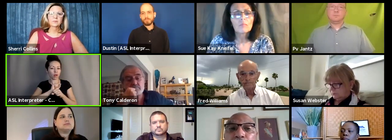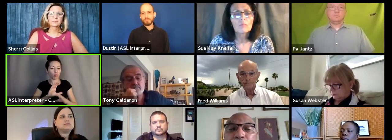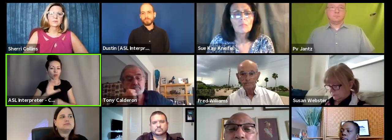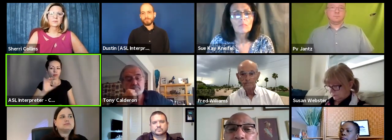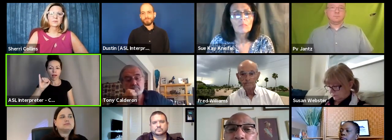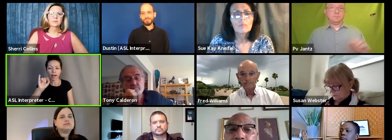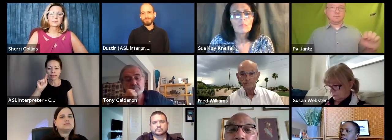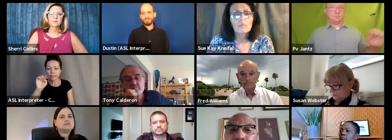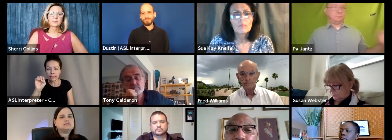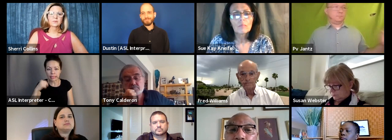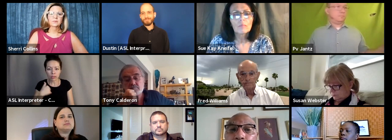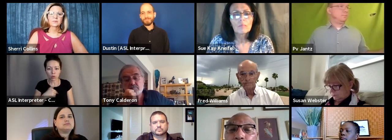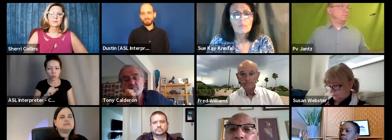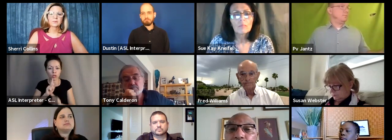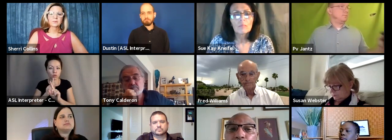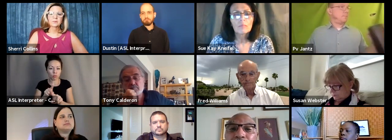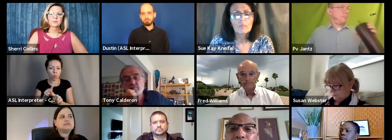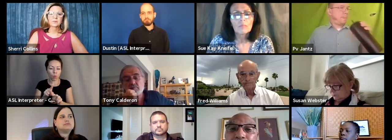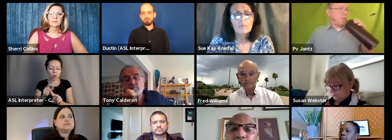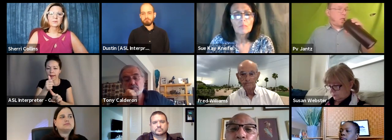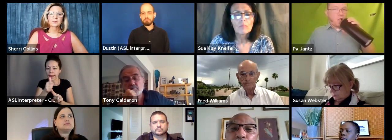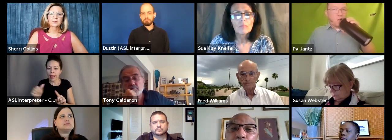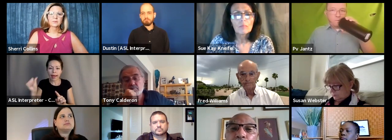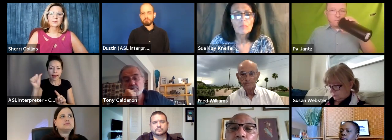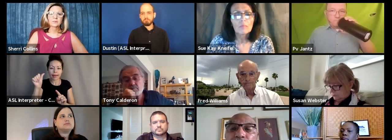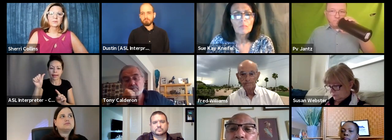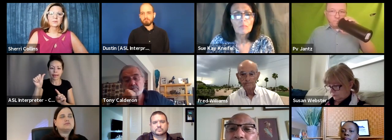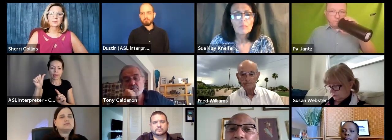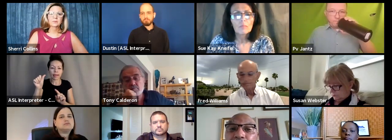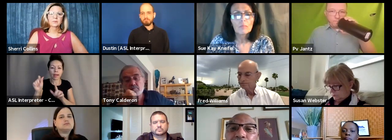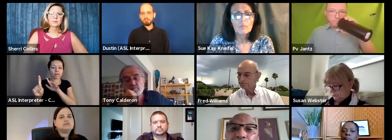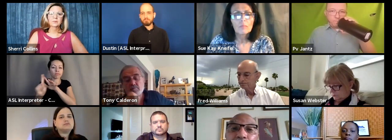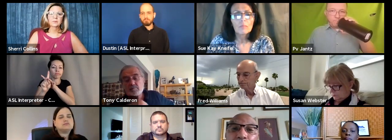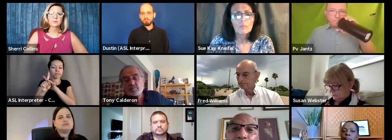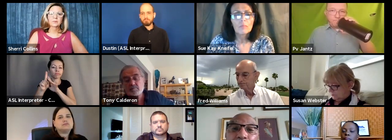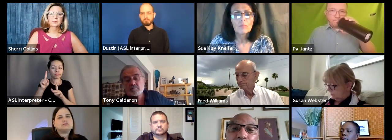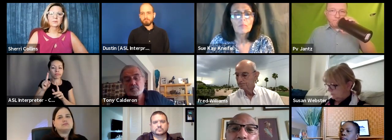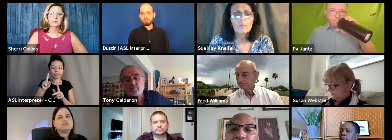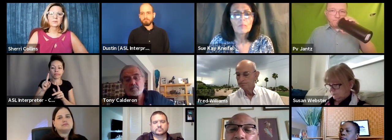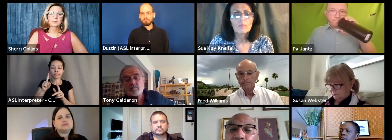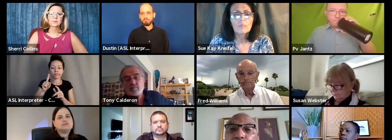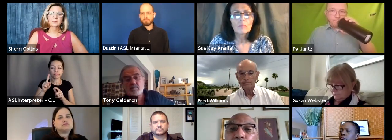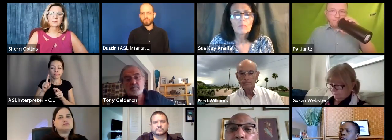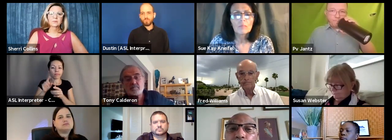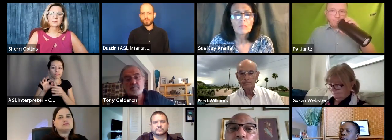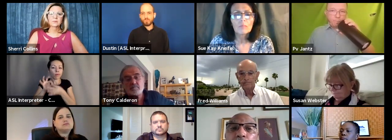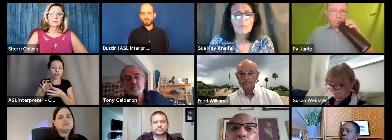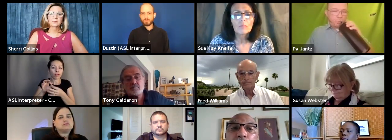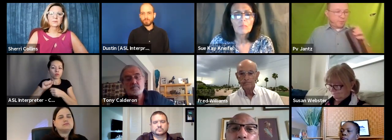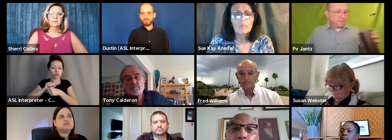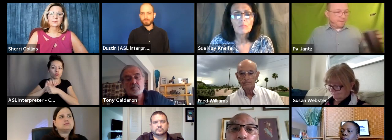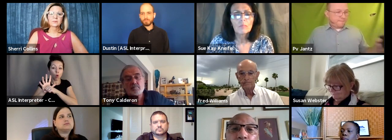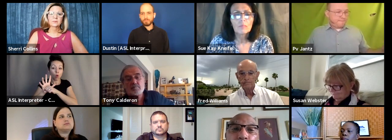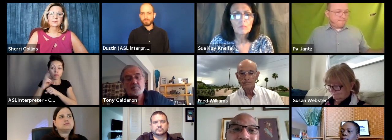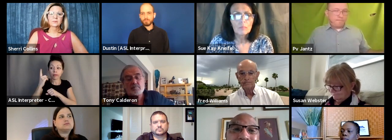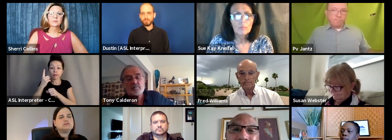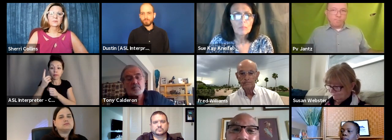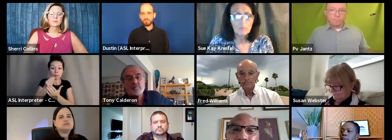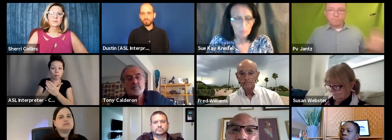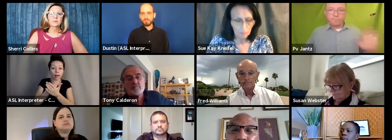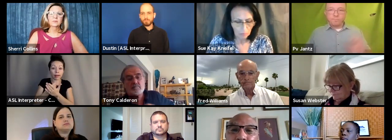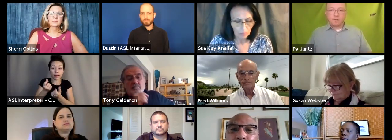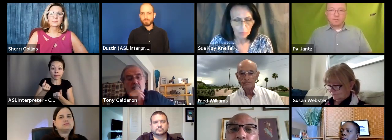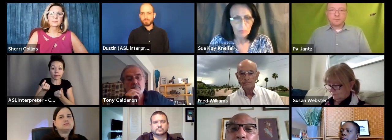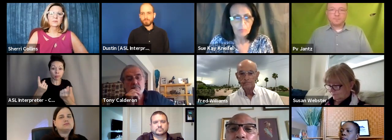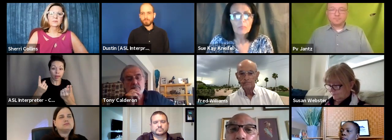we have to report any time that we spent working on COVID-related situations or issues. So